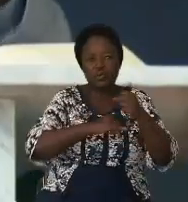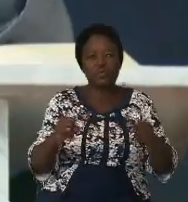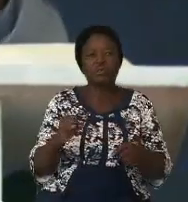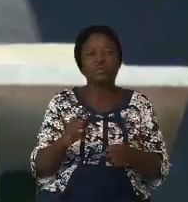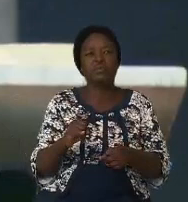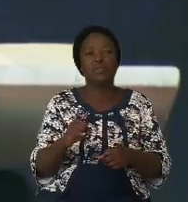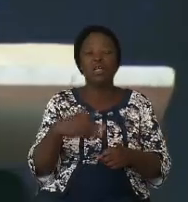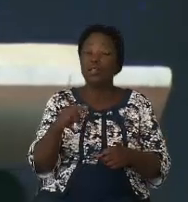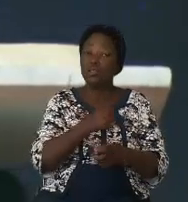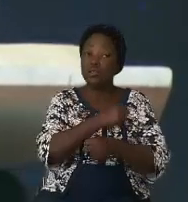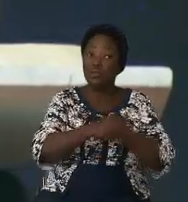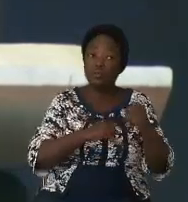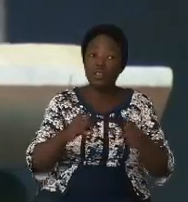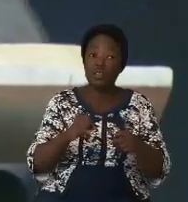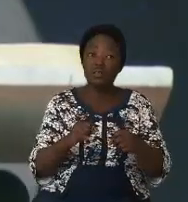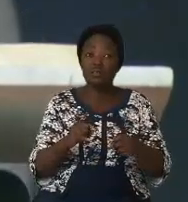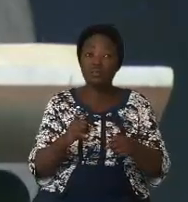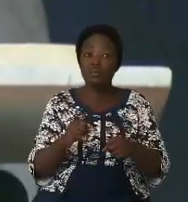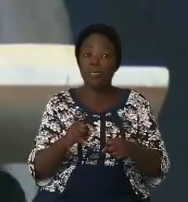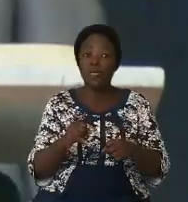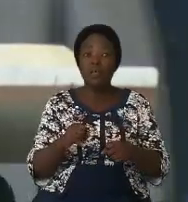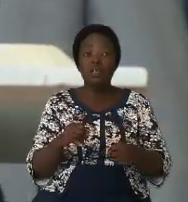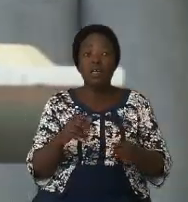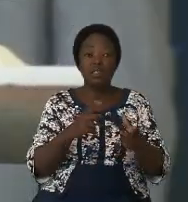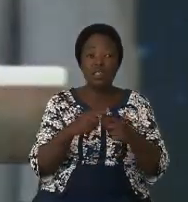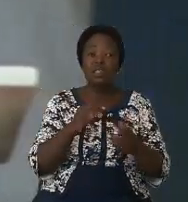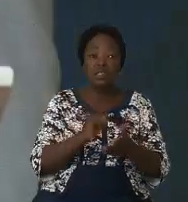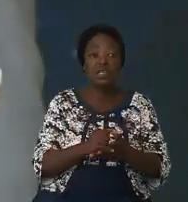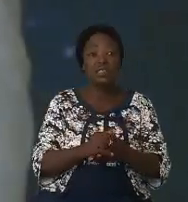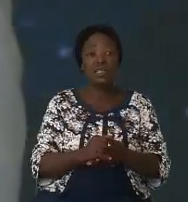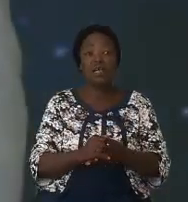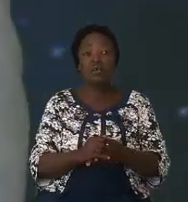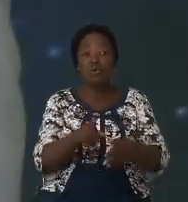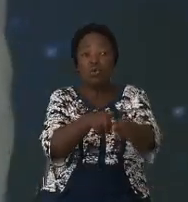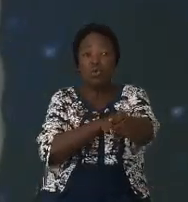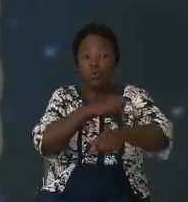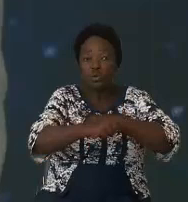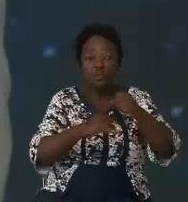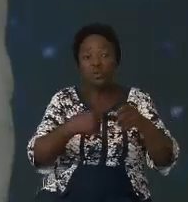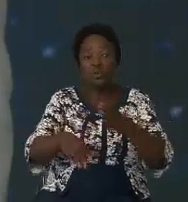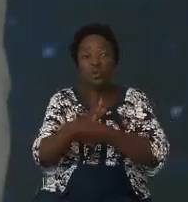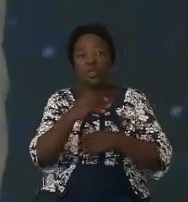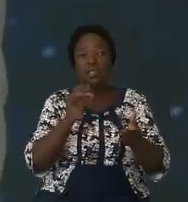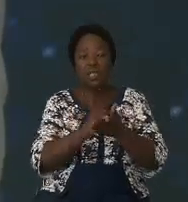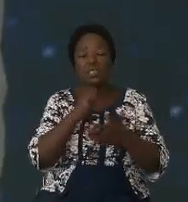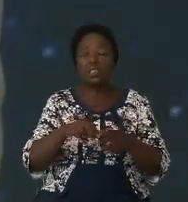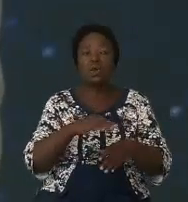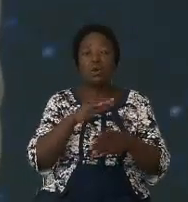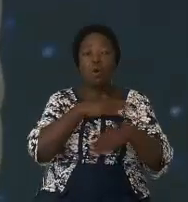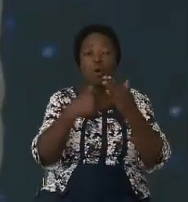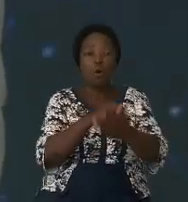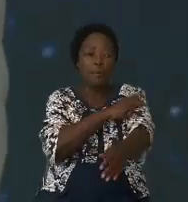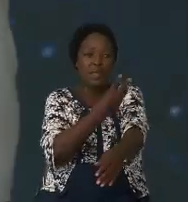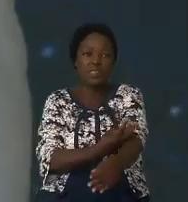promised return of the sovereign. The sovereign, that is sovereignty, is the Almighty One, is the